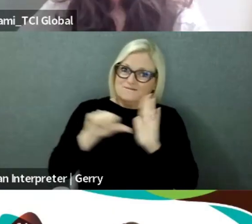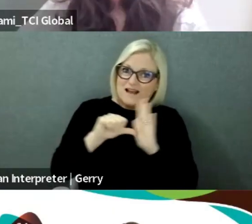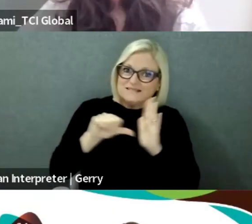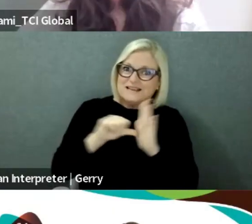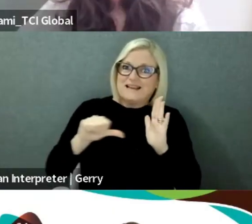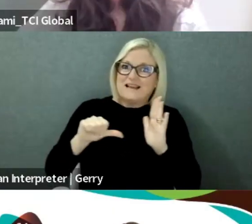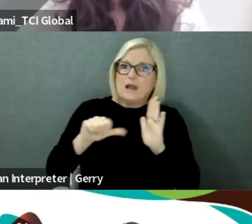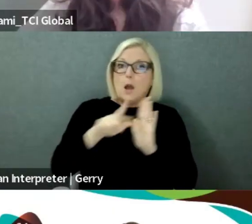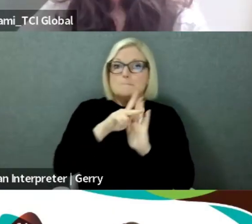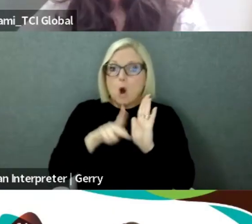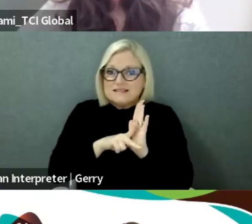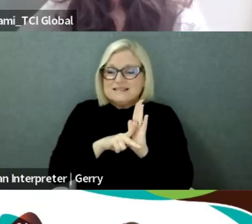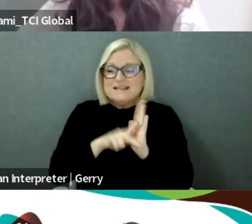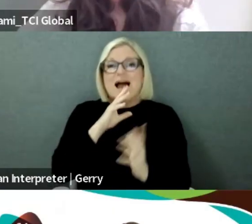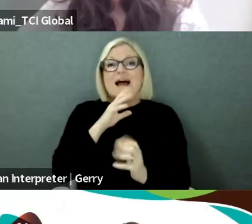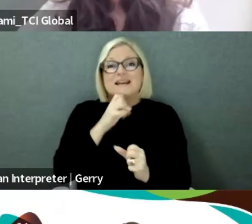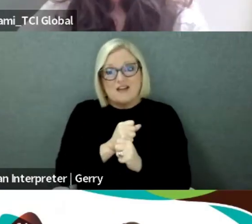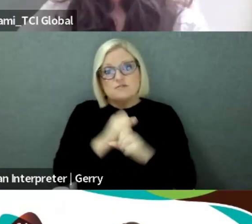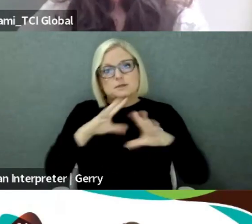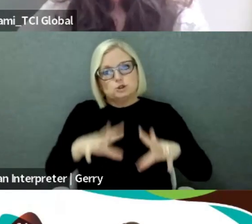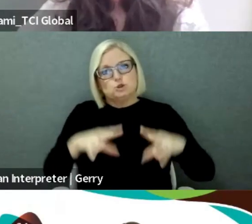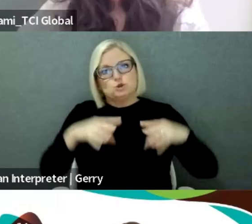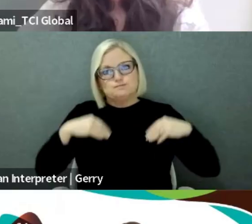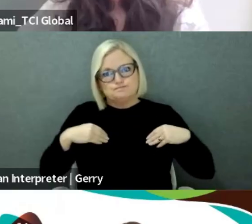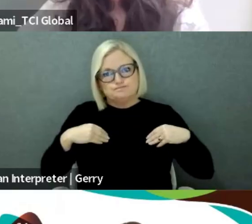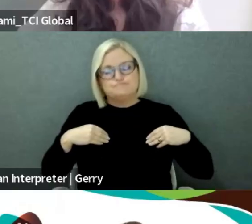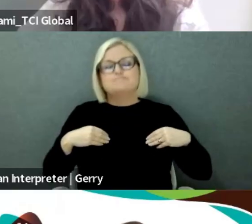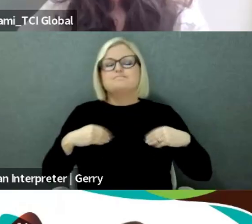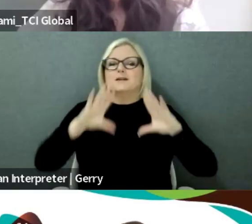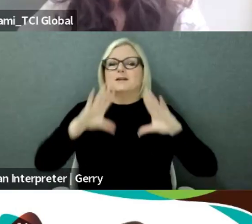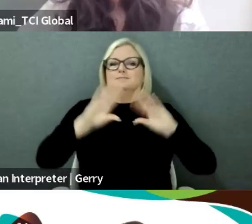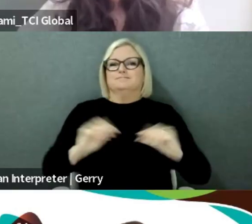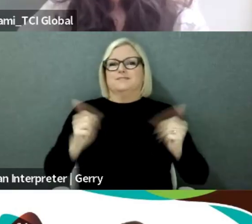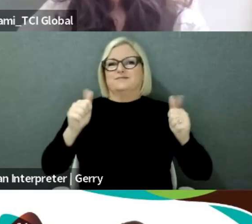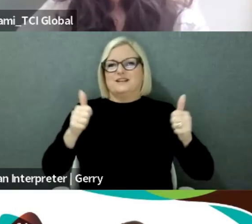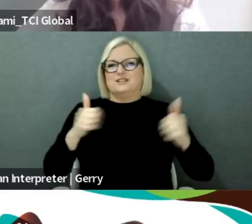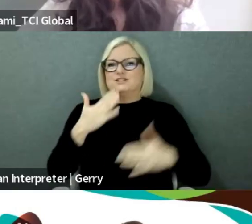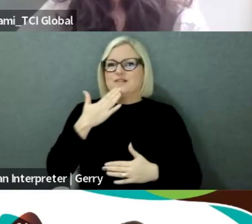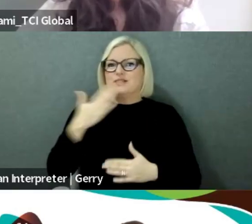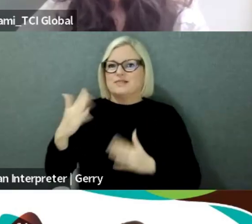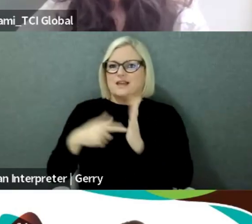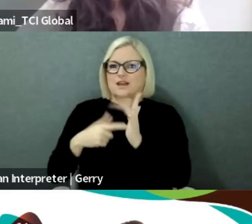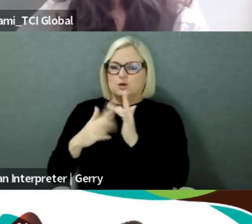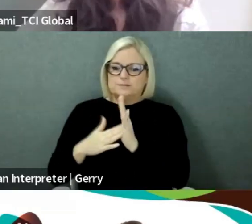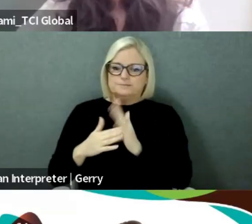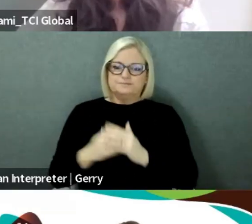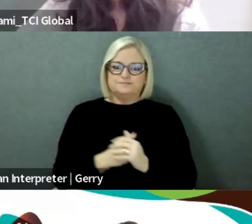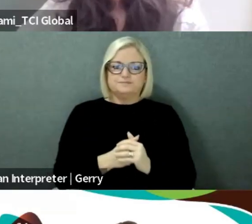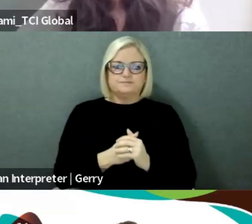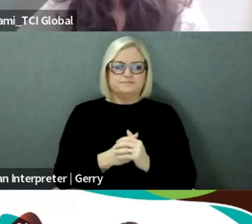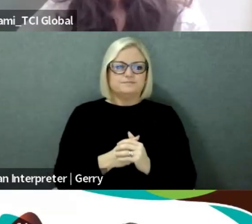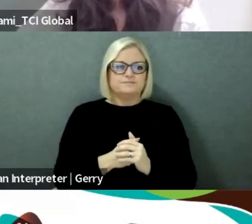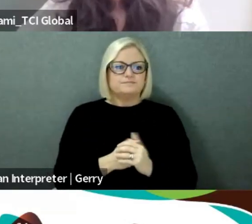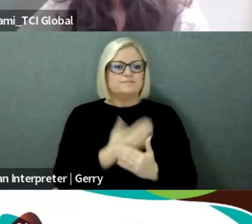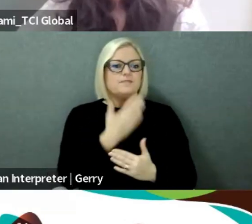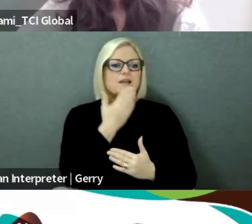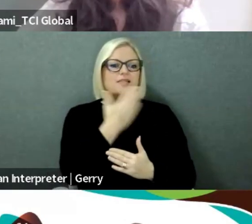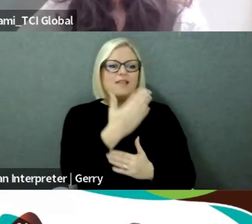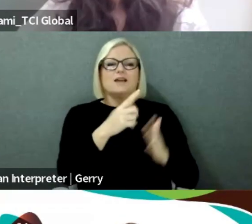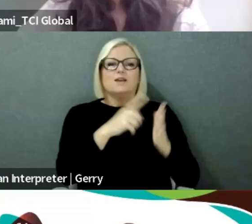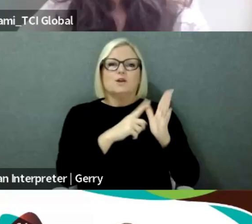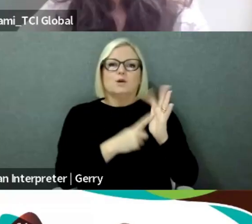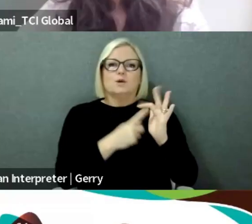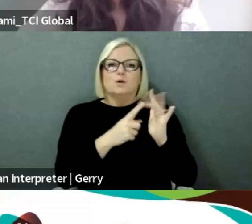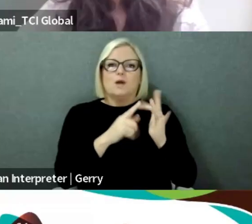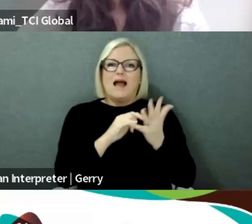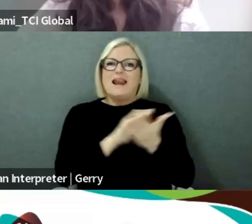of political will. So I'll stop there. Thank you so much, Tim. Thank you, Alicia. Your